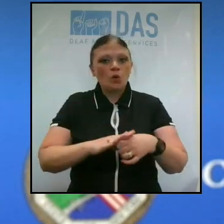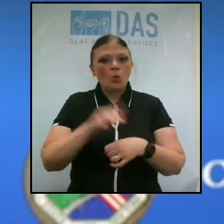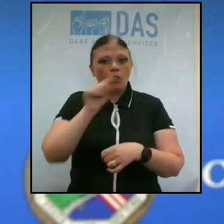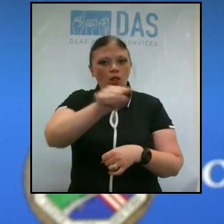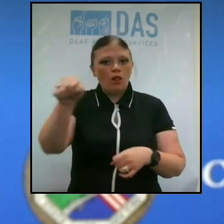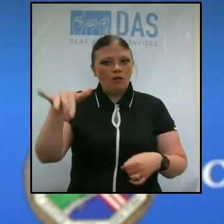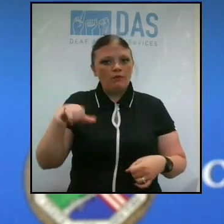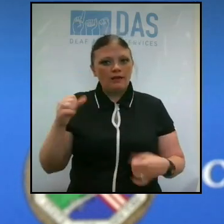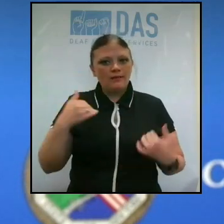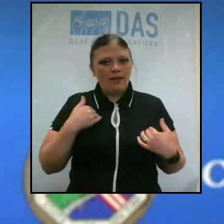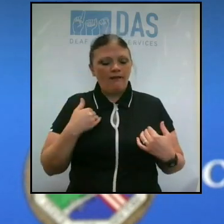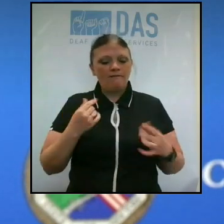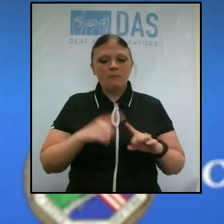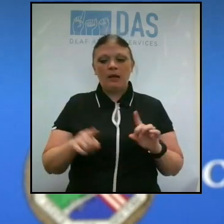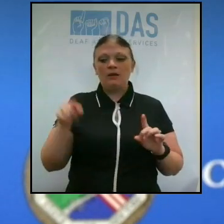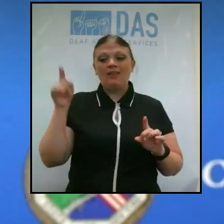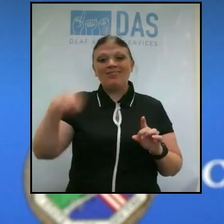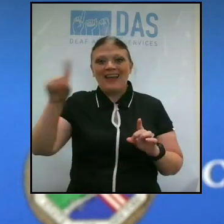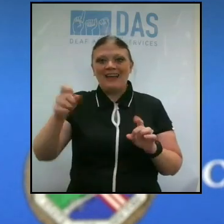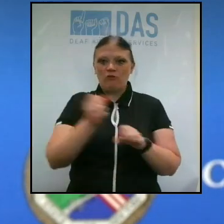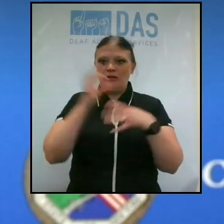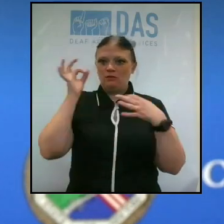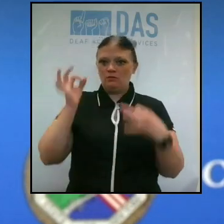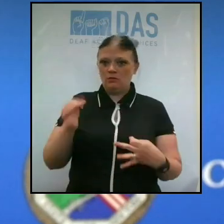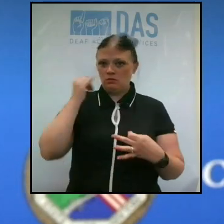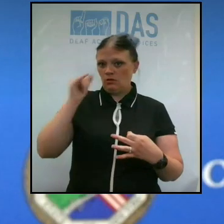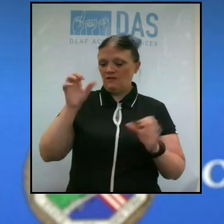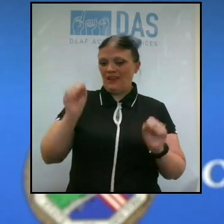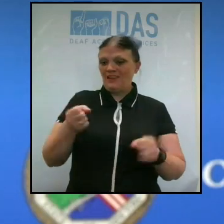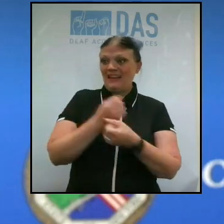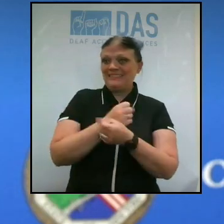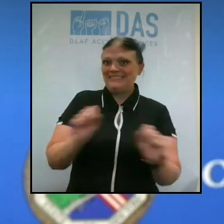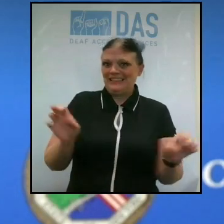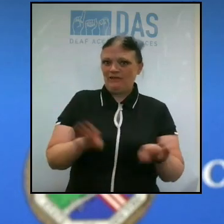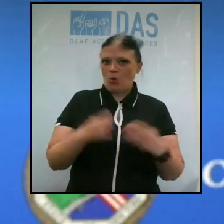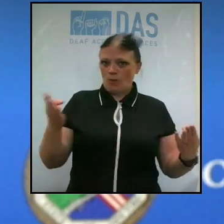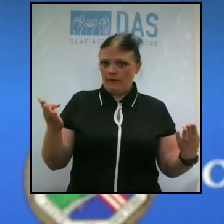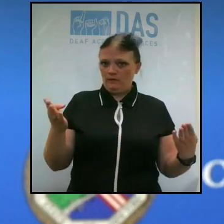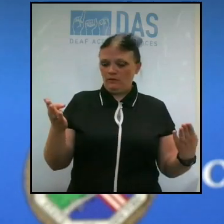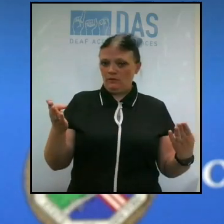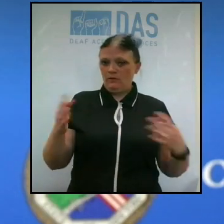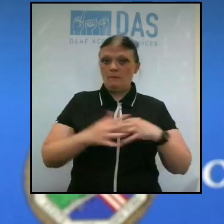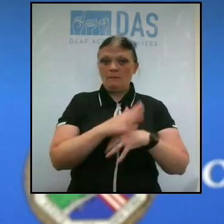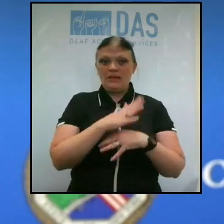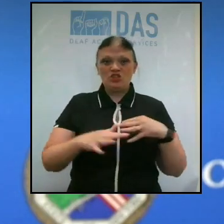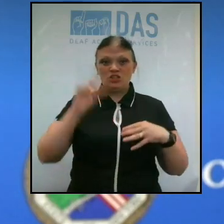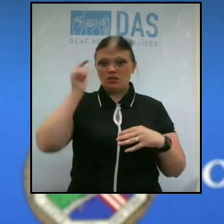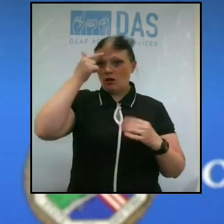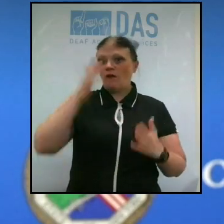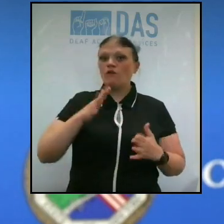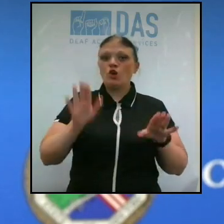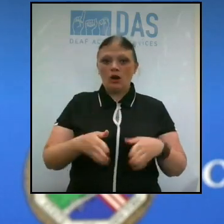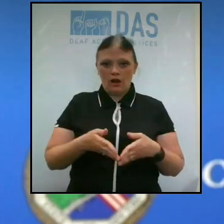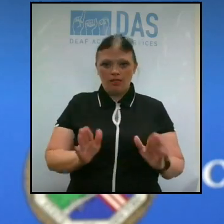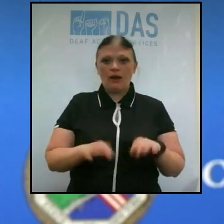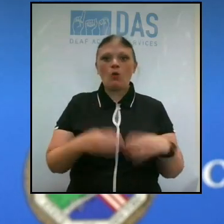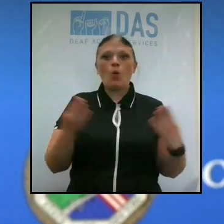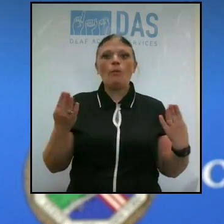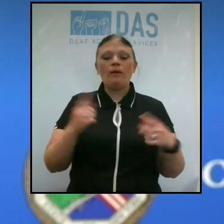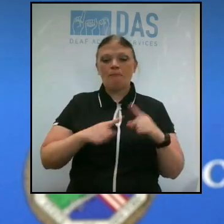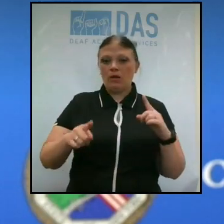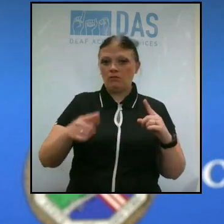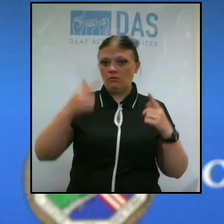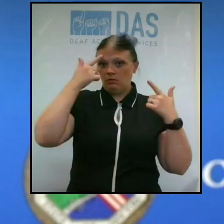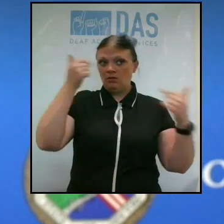do, they've got to make a determination as to whether or not they can do it safely. Beaches, the governor did allow beaches to open, but it's up to